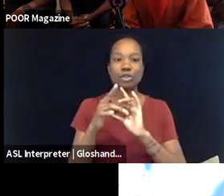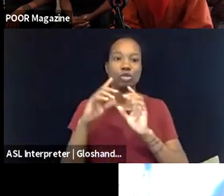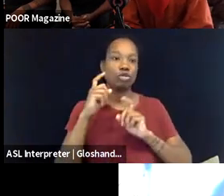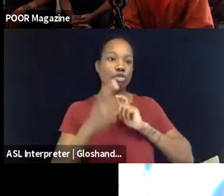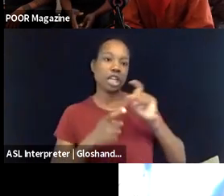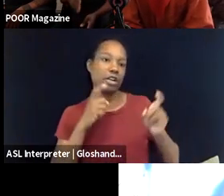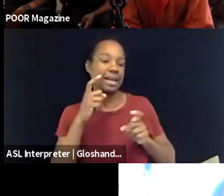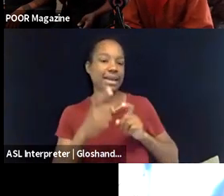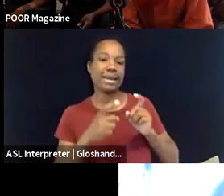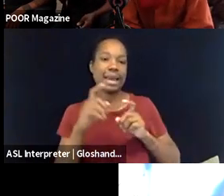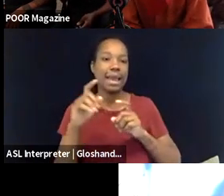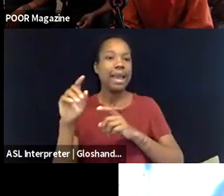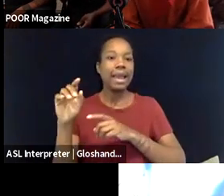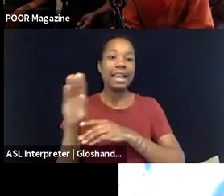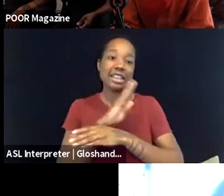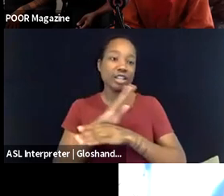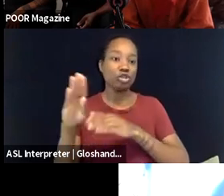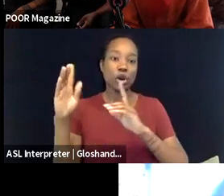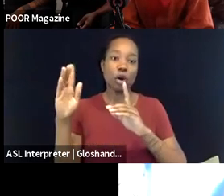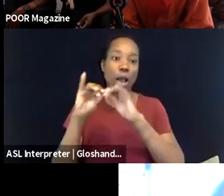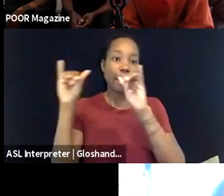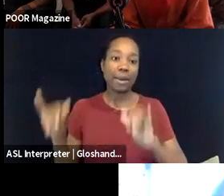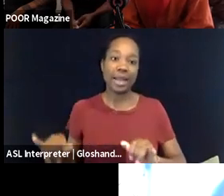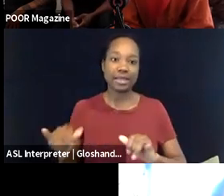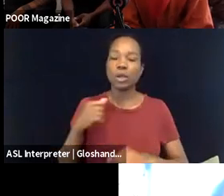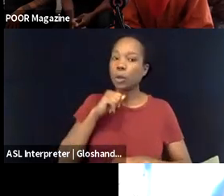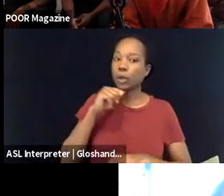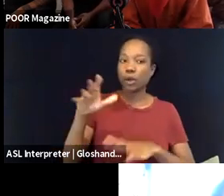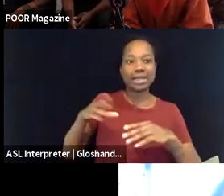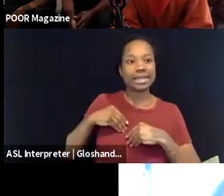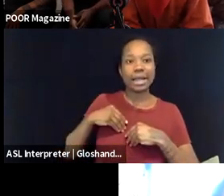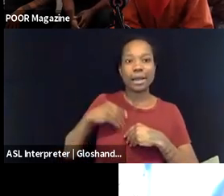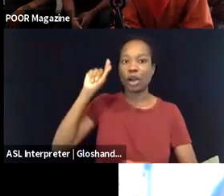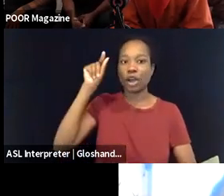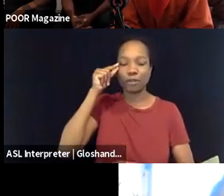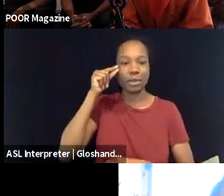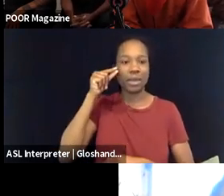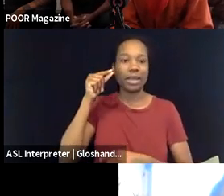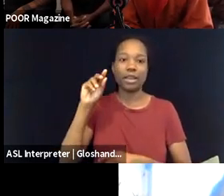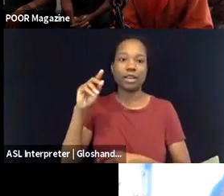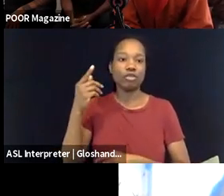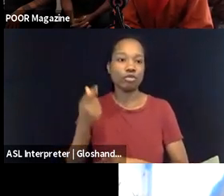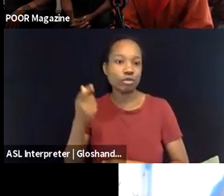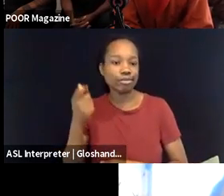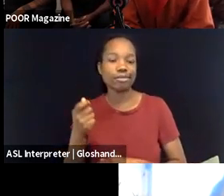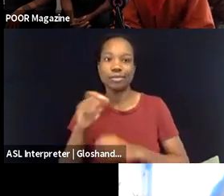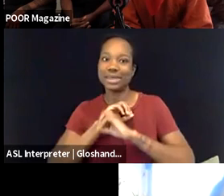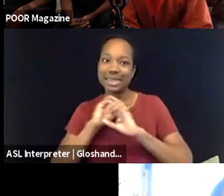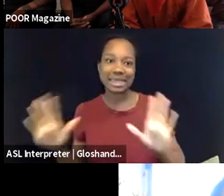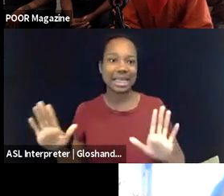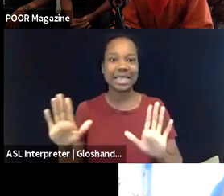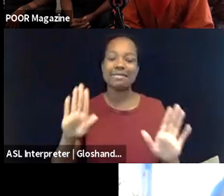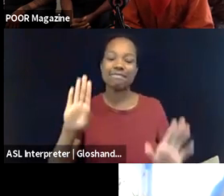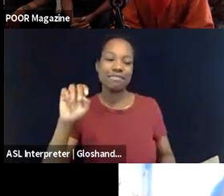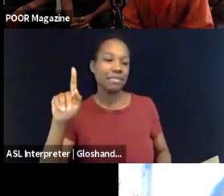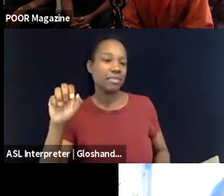industrial complex. We don't take government grants of any kind. Right, banksters or gangsters. But we do